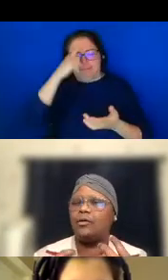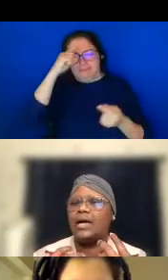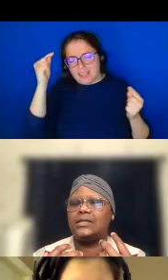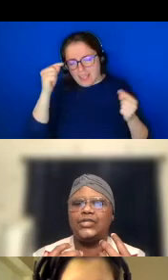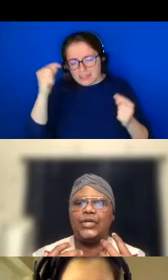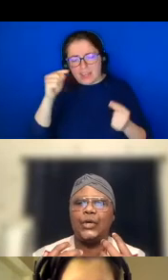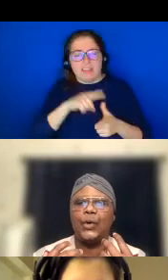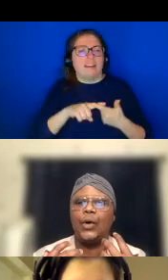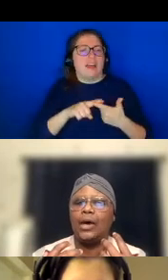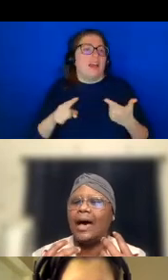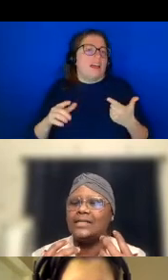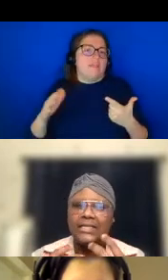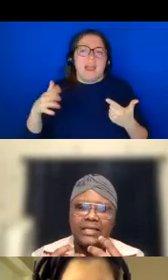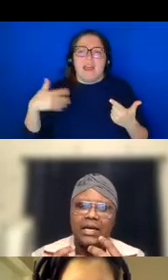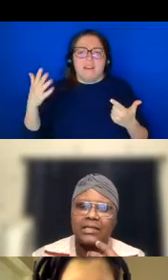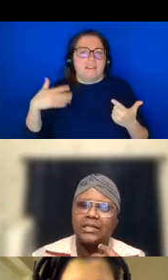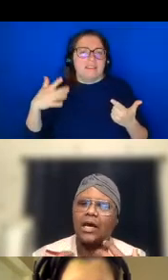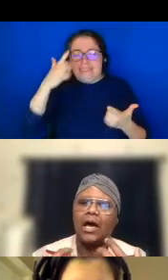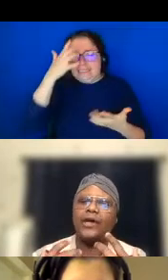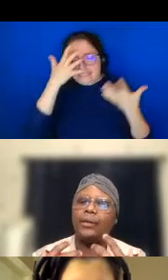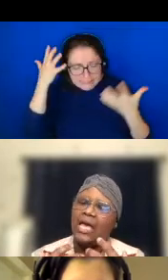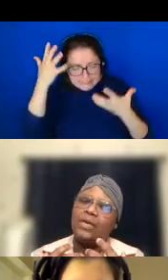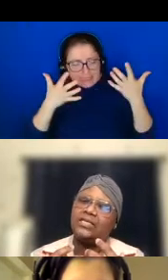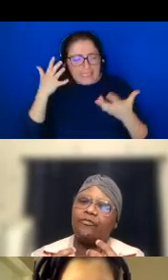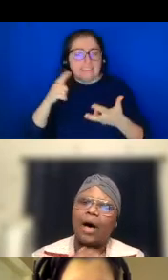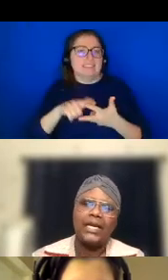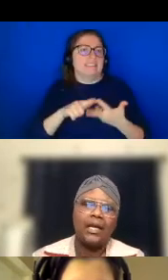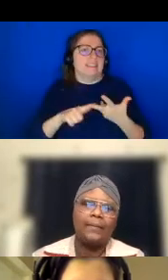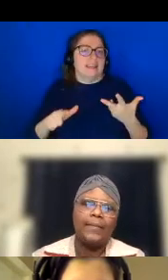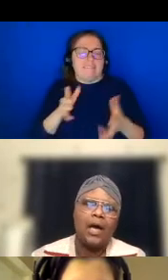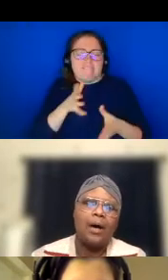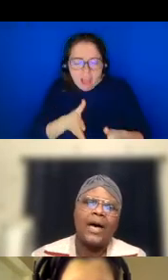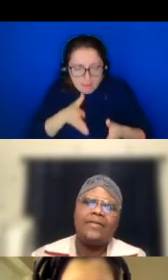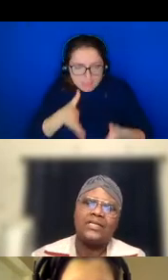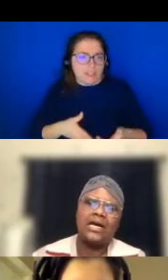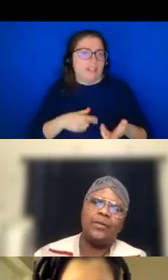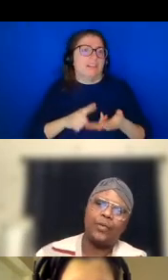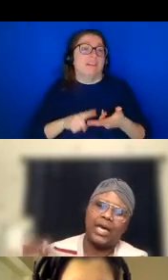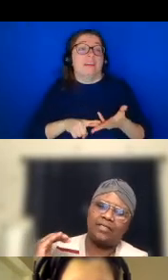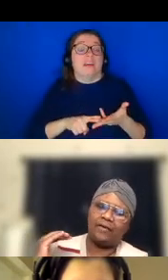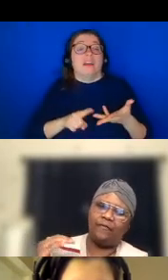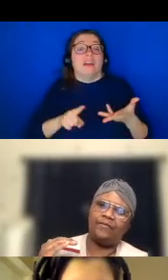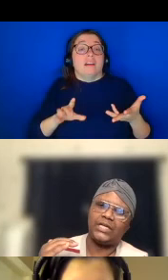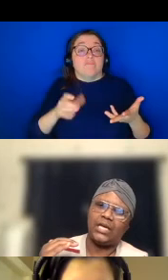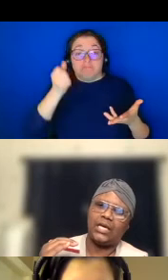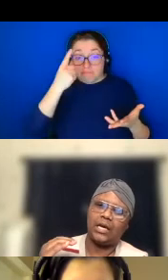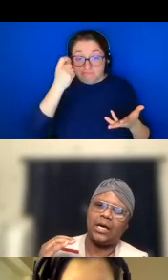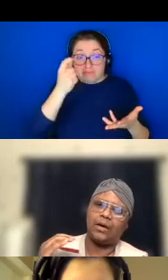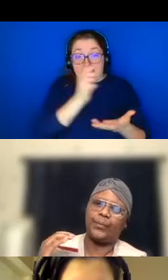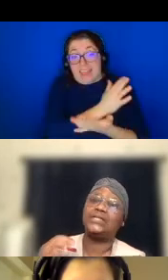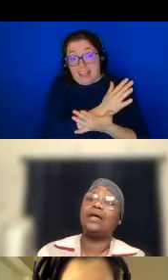you progress to dizziness. There may be some vomiting. By the time you hit that